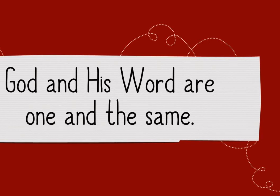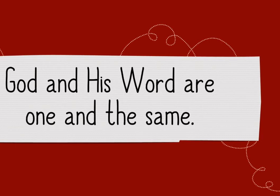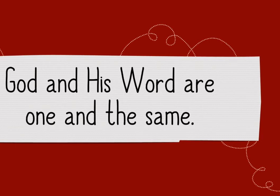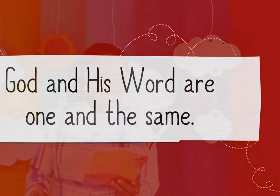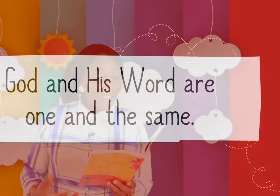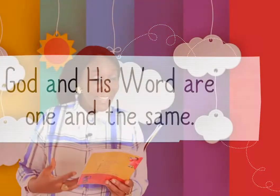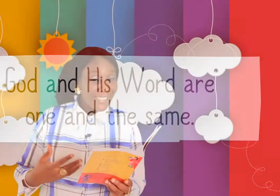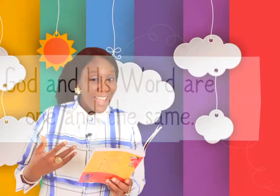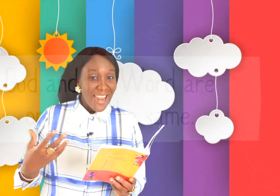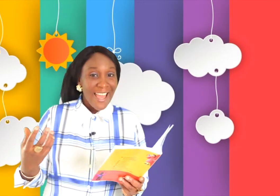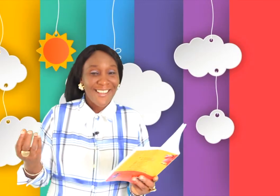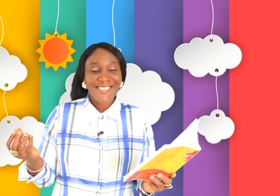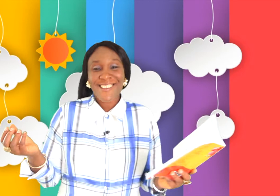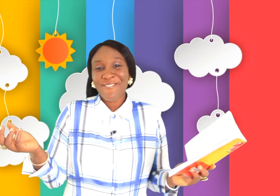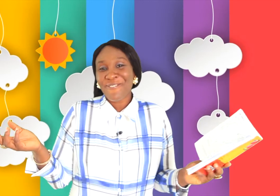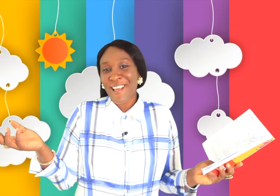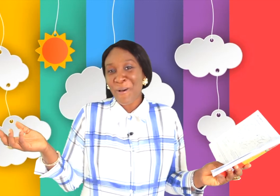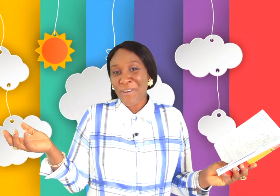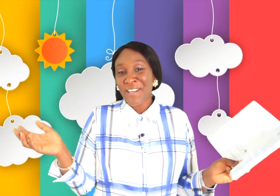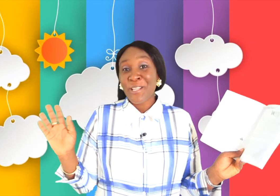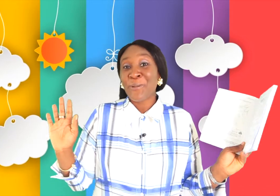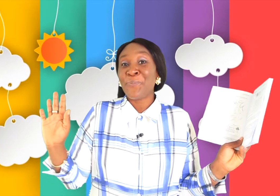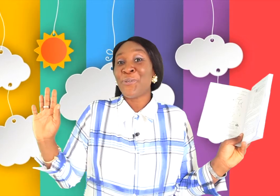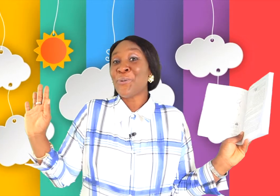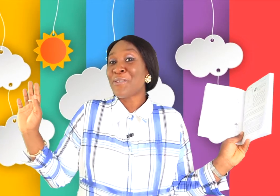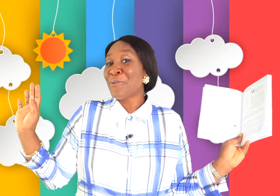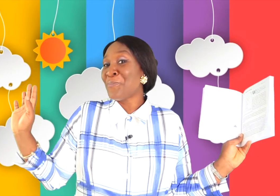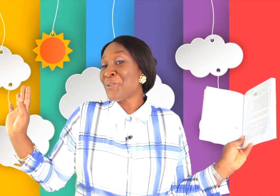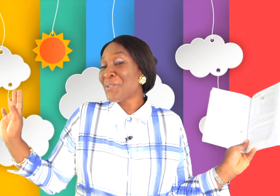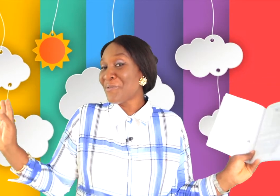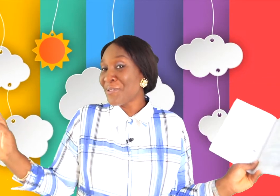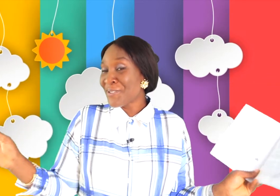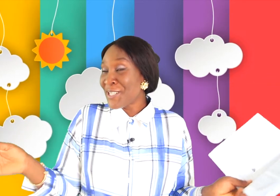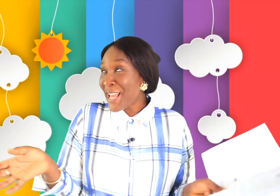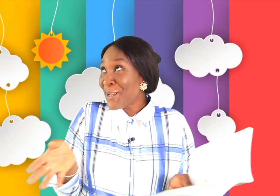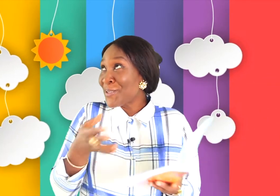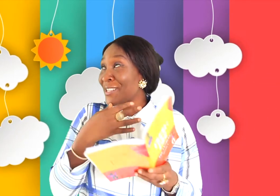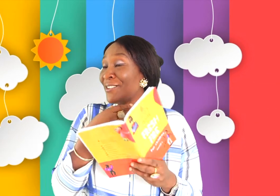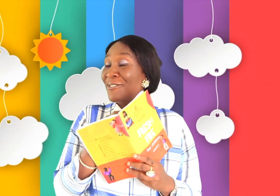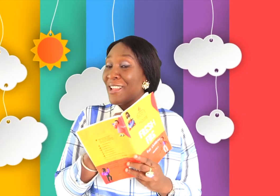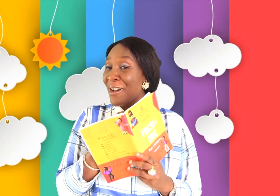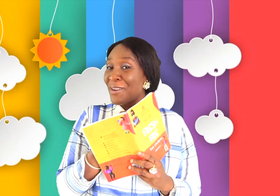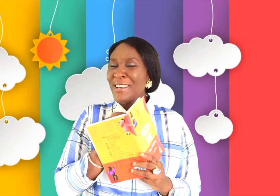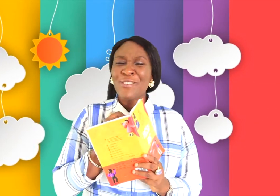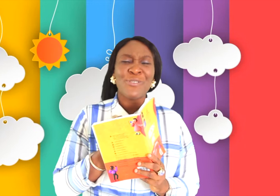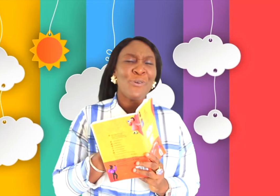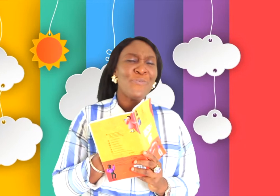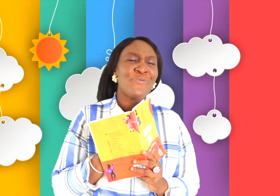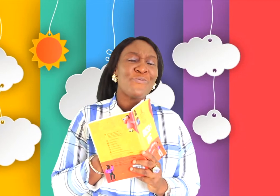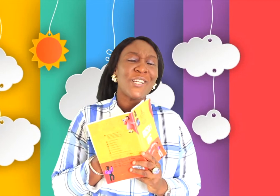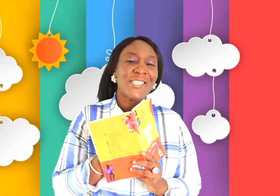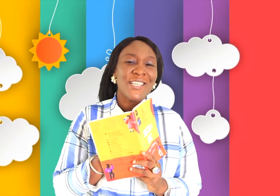we learned about light like a sunflower, the beautiful, beautiful yellow sunflower.